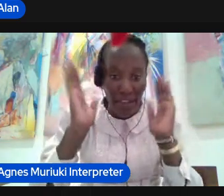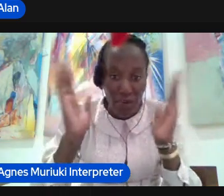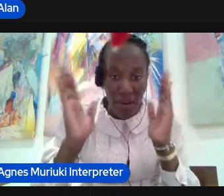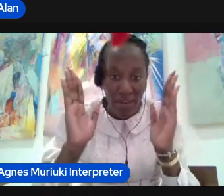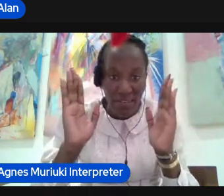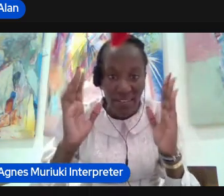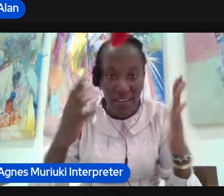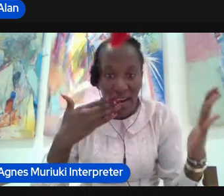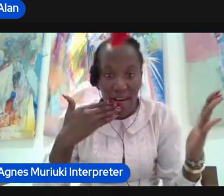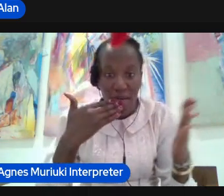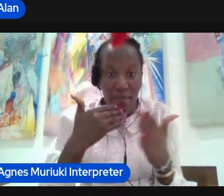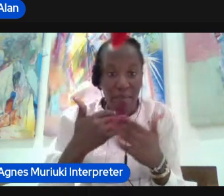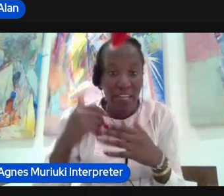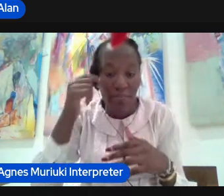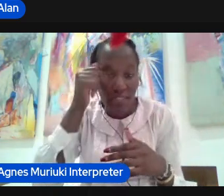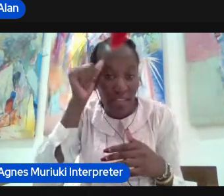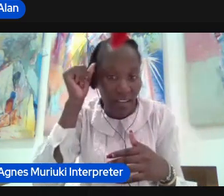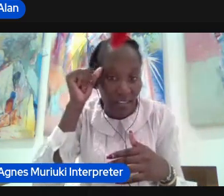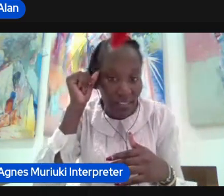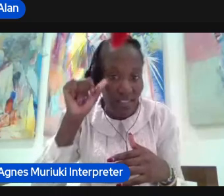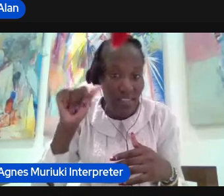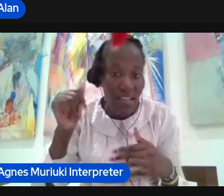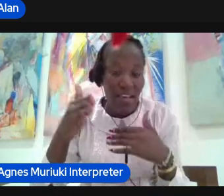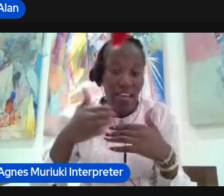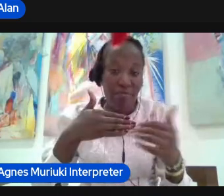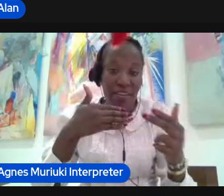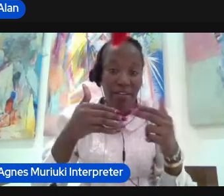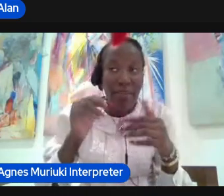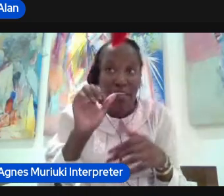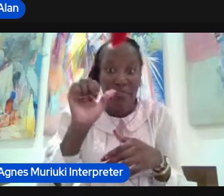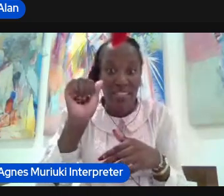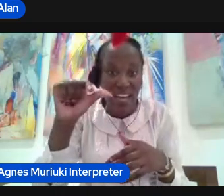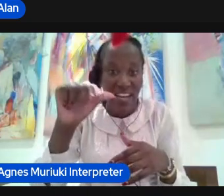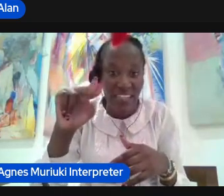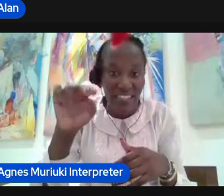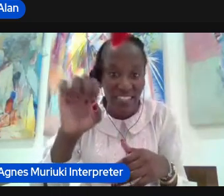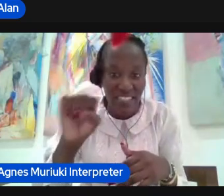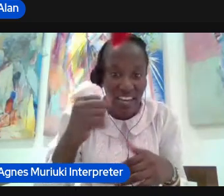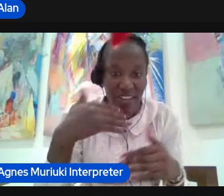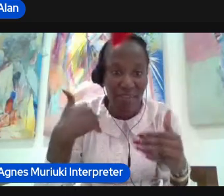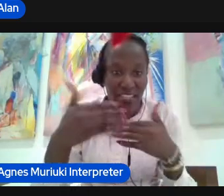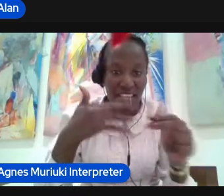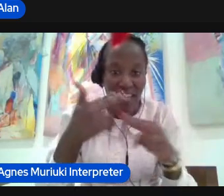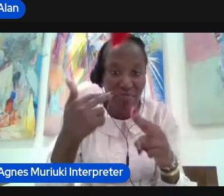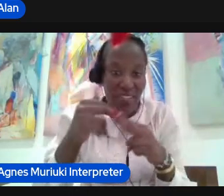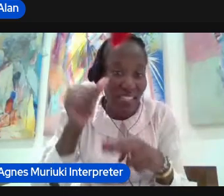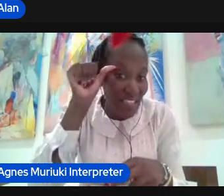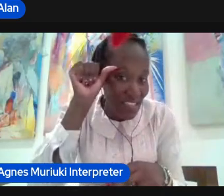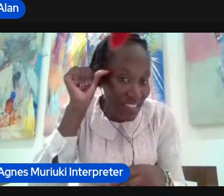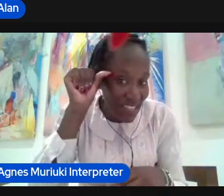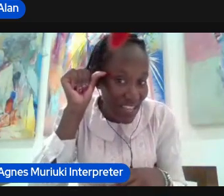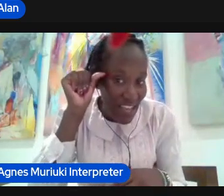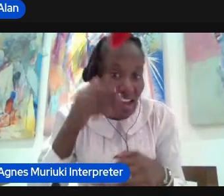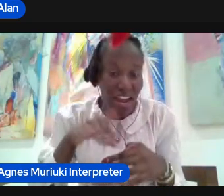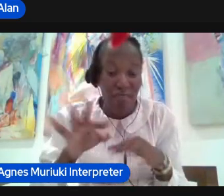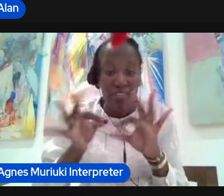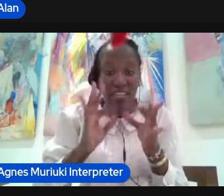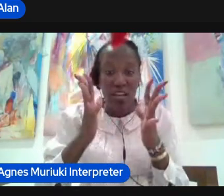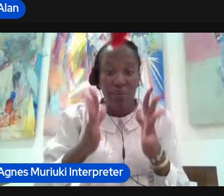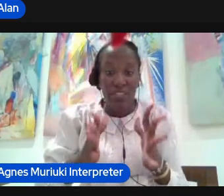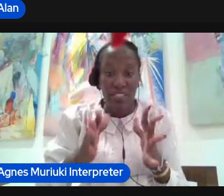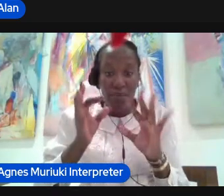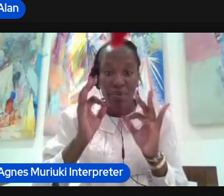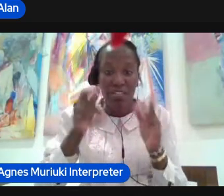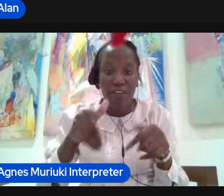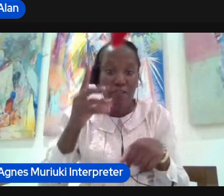Hi everyone. My name is Agnes, and my name is Agnes, and my sign name is this. I'm a